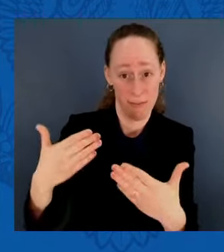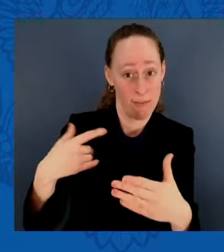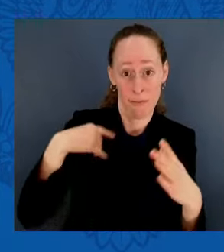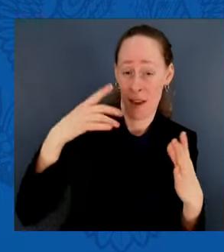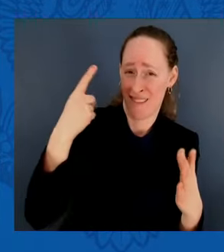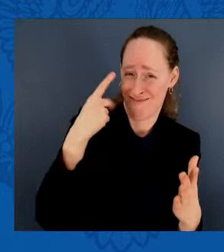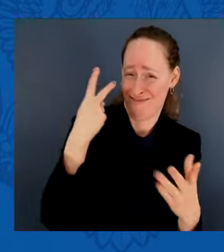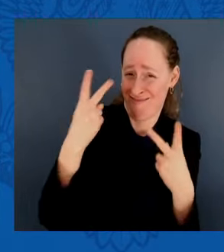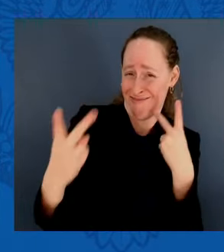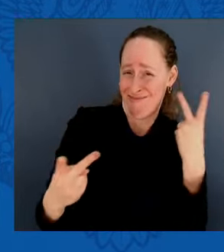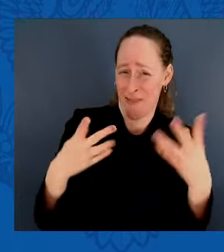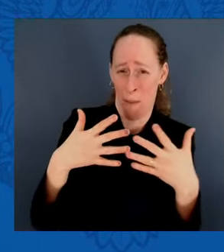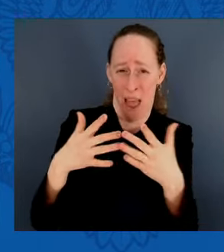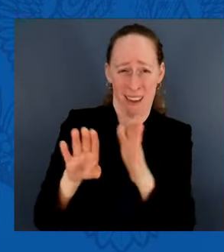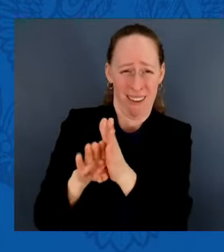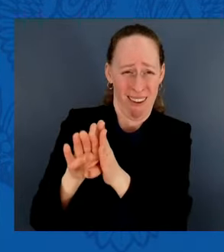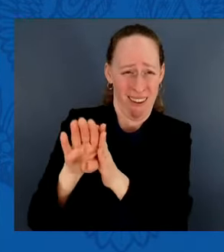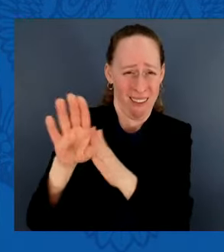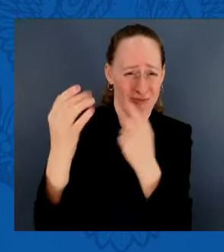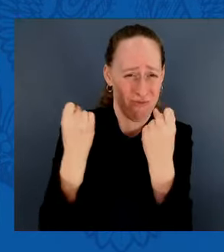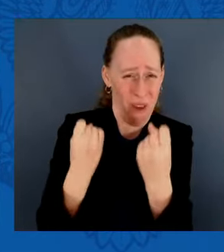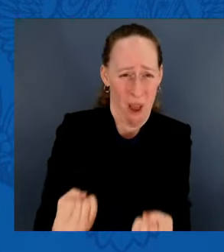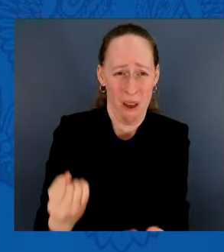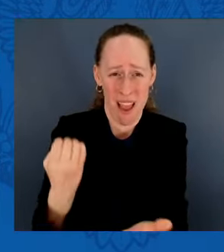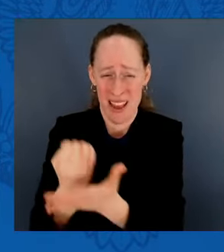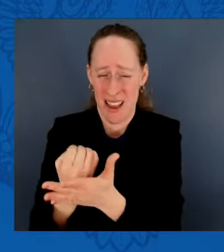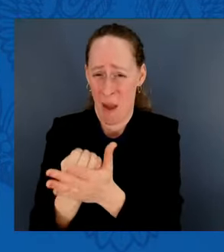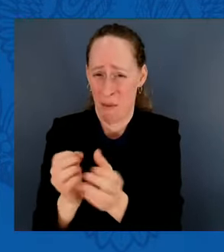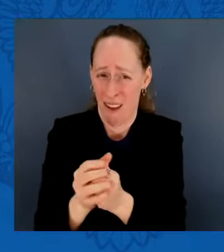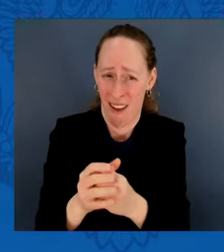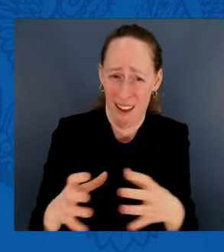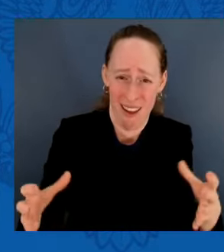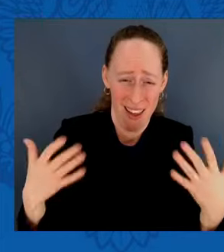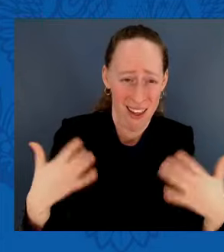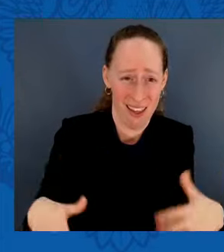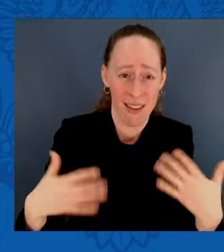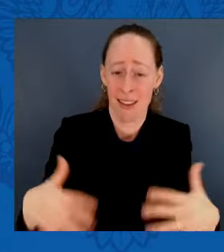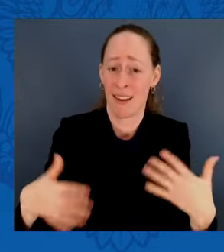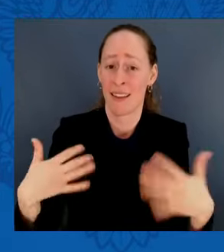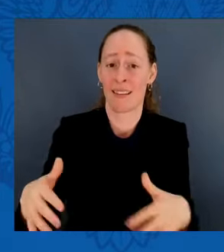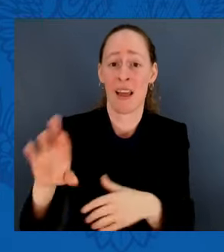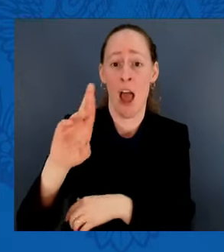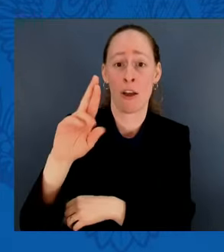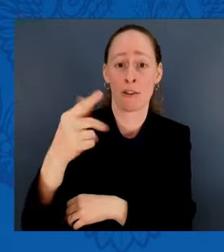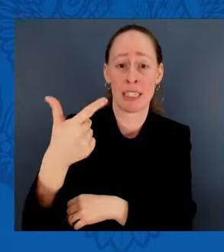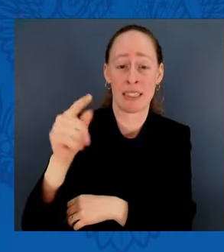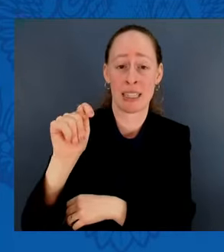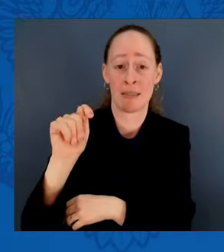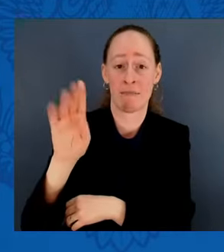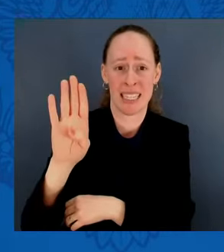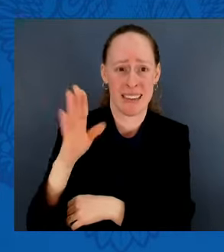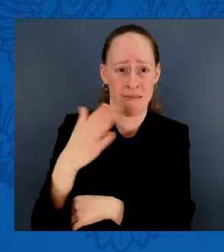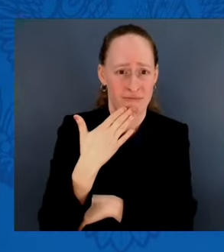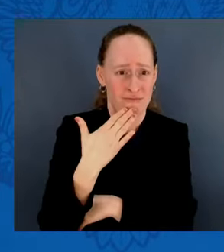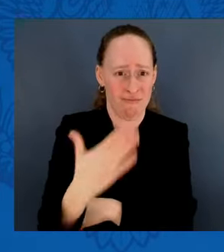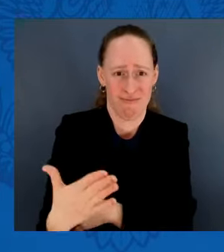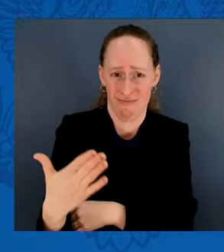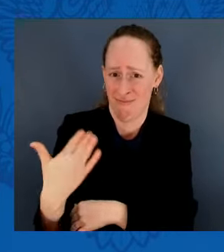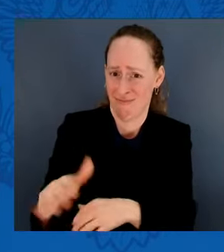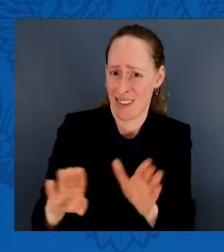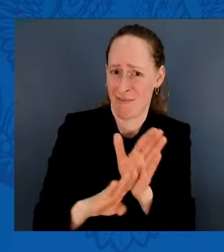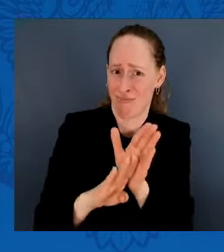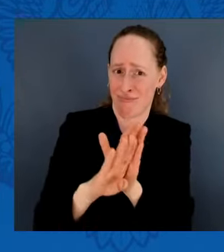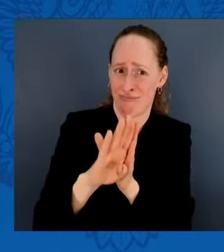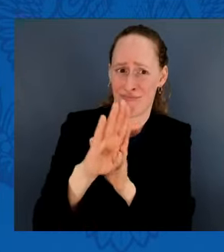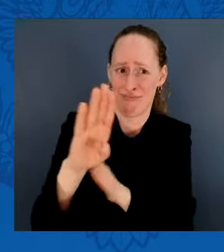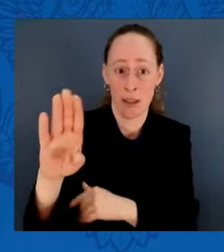to office, our GDP is up, our trade deficit with China is down to the lowest point in over a decade. And we're standing up against China's unfair